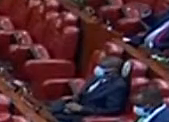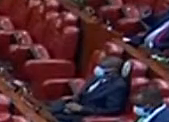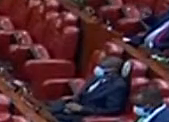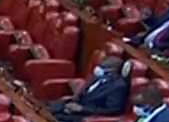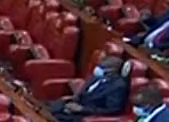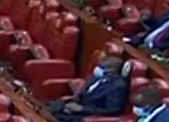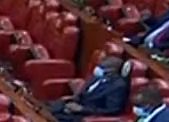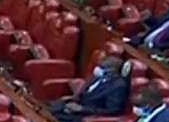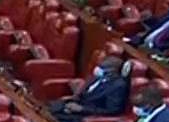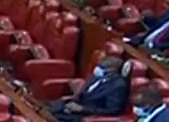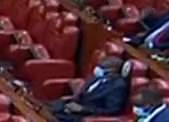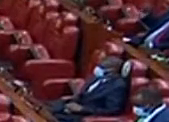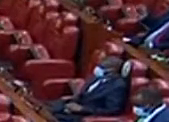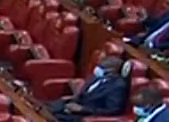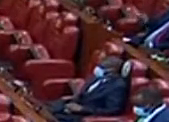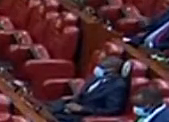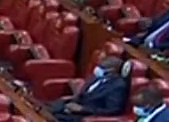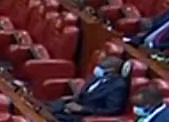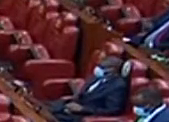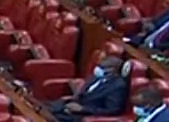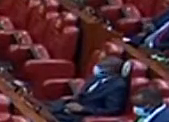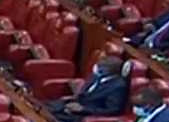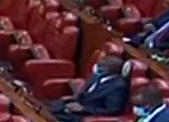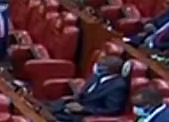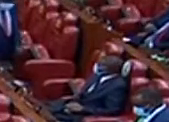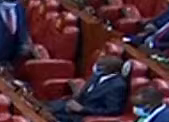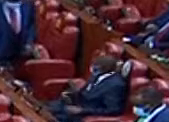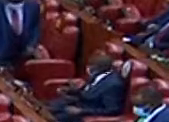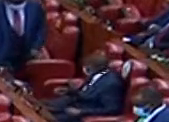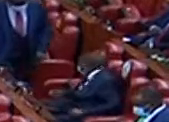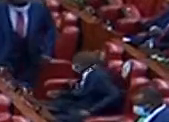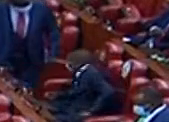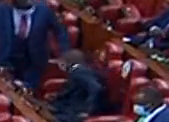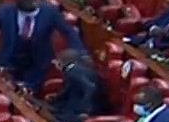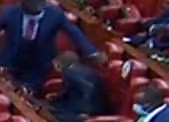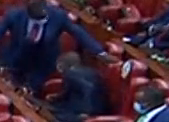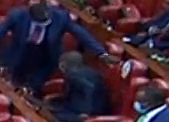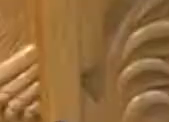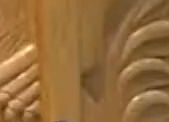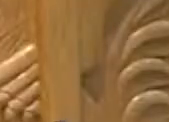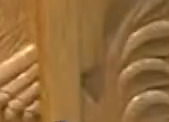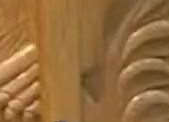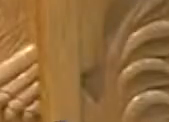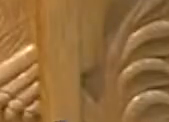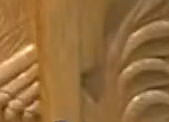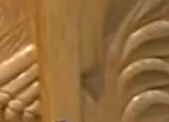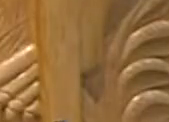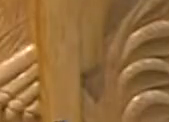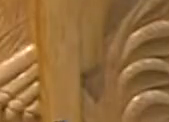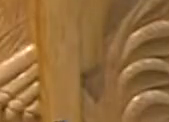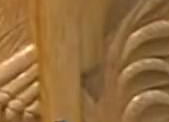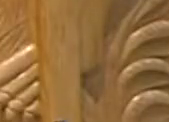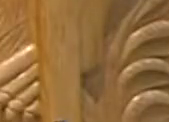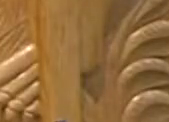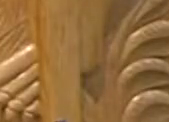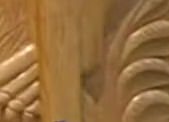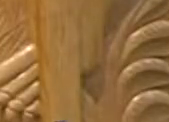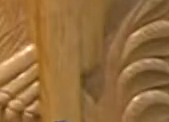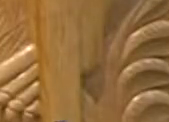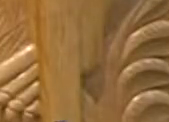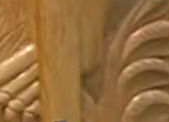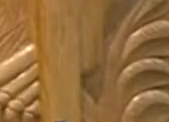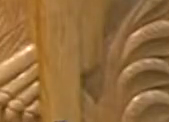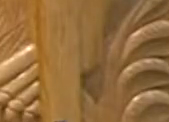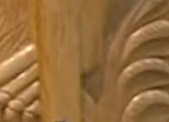Farewell. This is soul rest in eternal peace. We'll move to the next order.